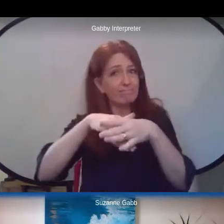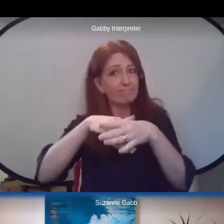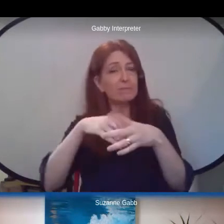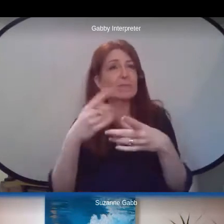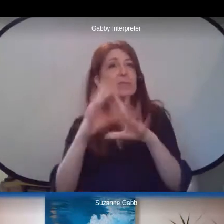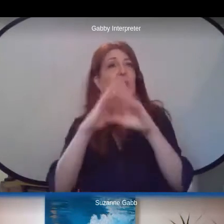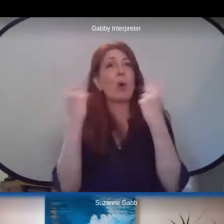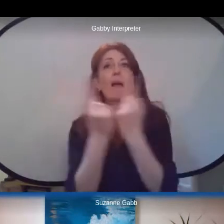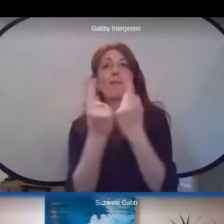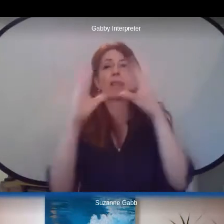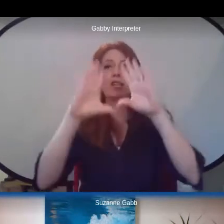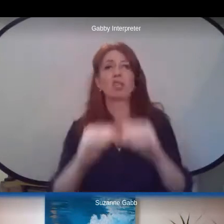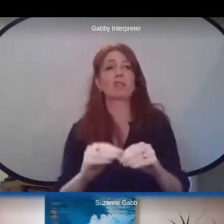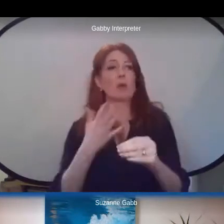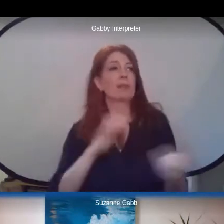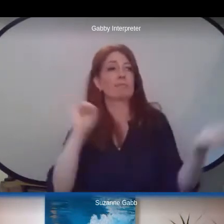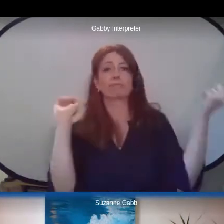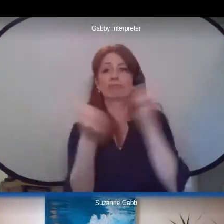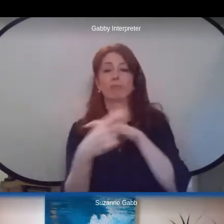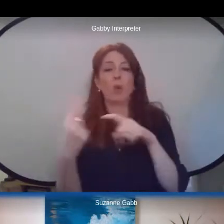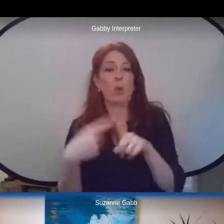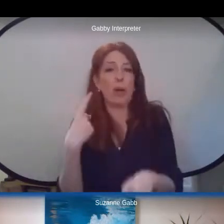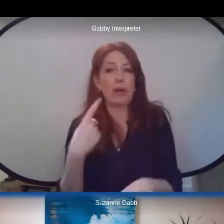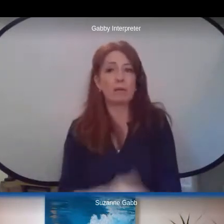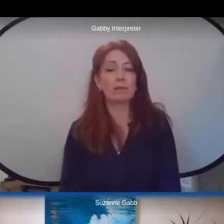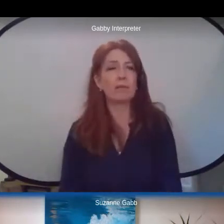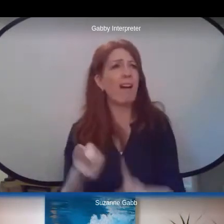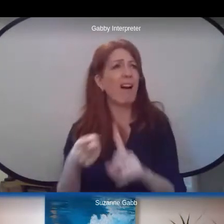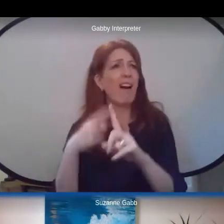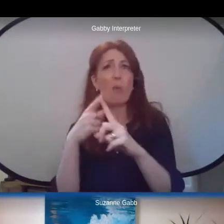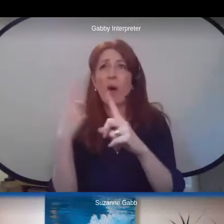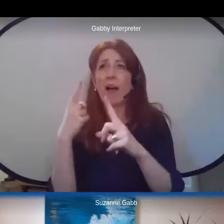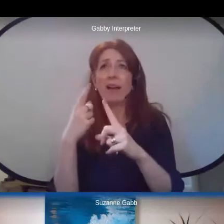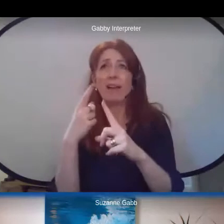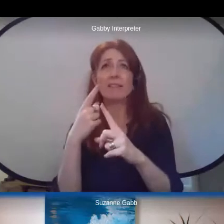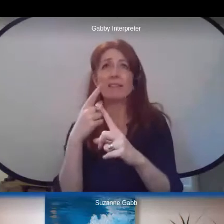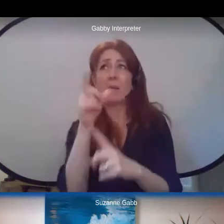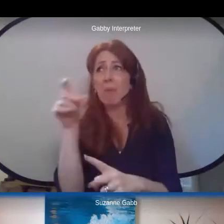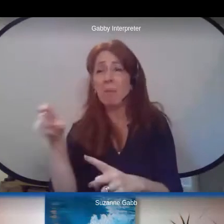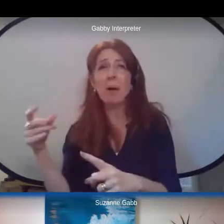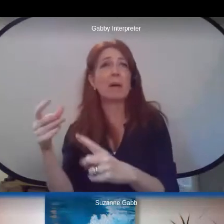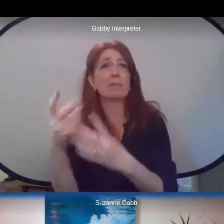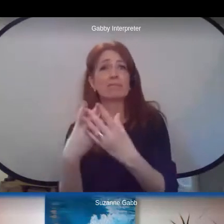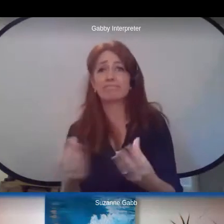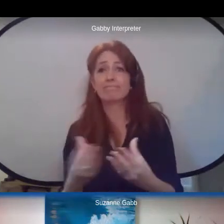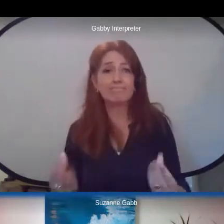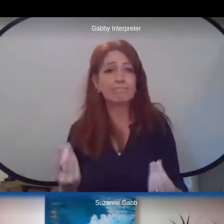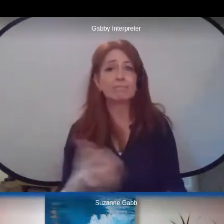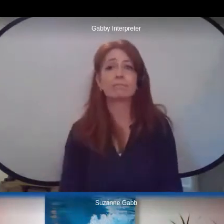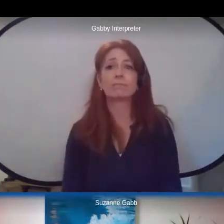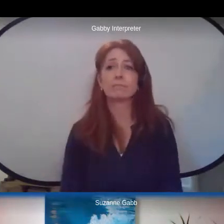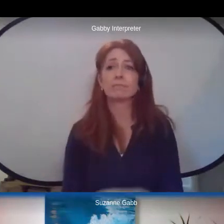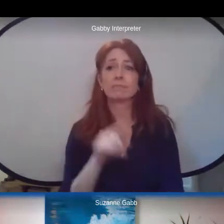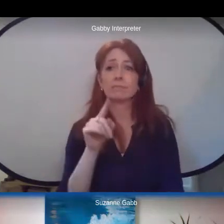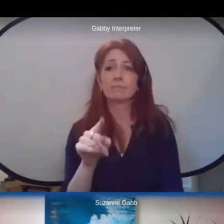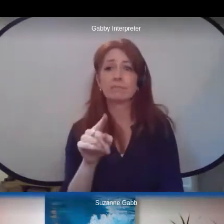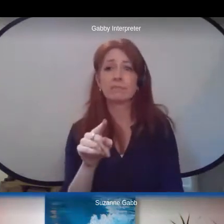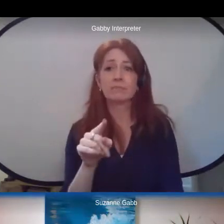shift very quickly. Otherwise, we would have lost touch with our members. And if you think from a customer point of view, for us to lose touch with our members